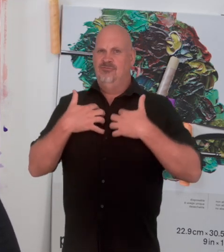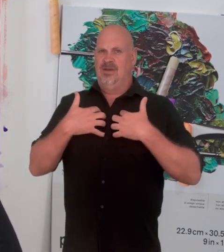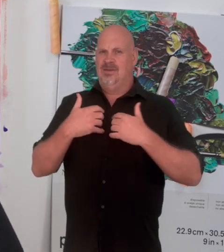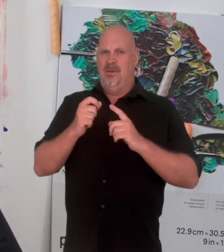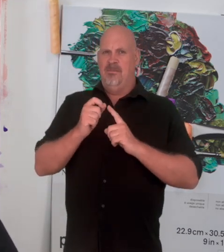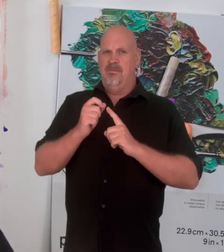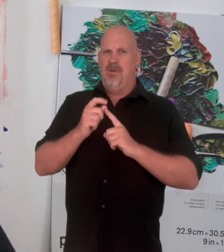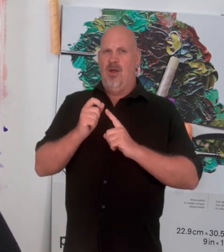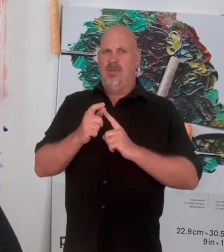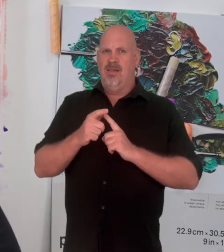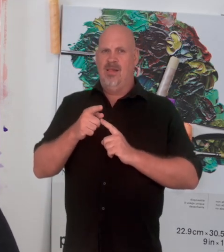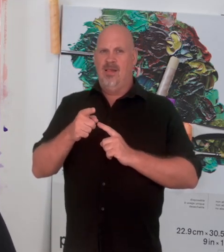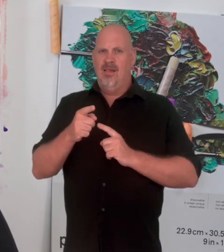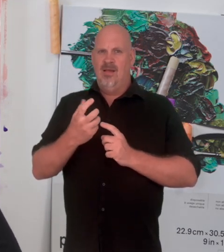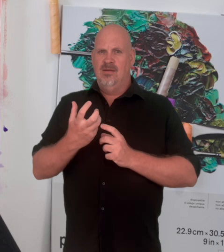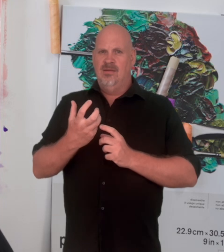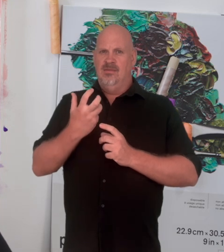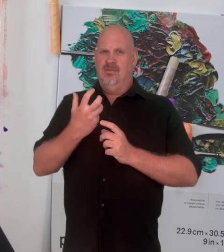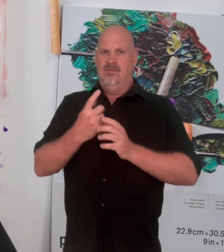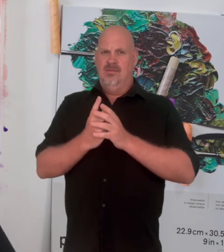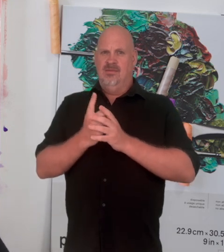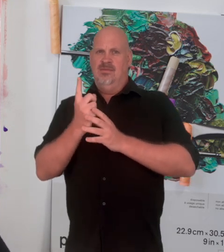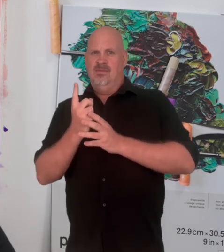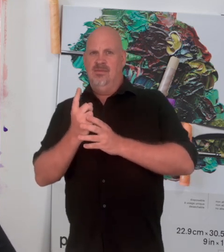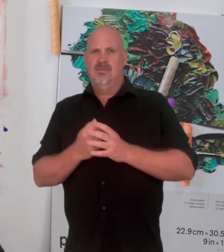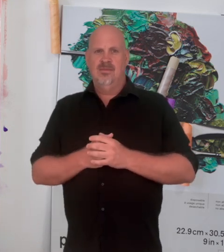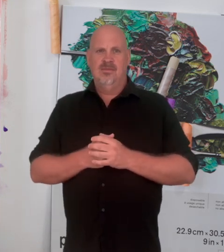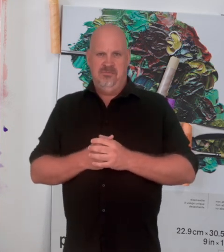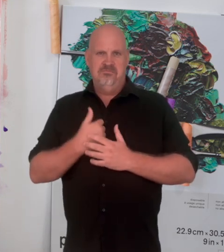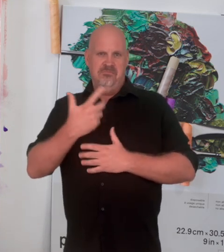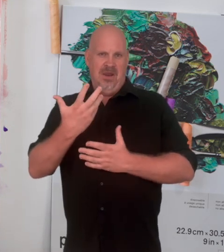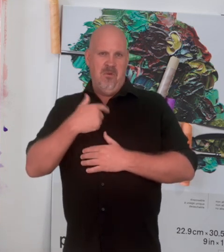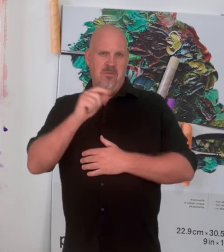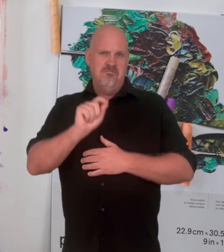sticking out of the plant. And just going to color that now.